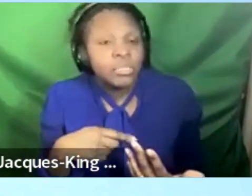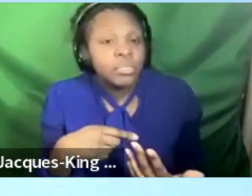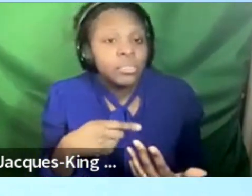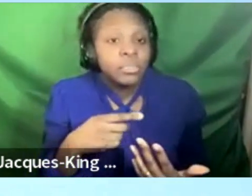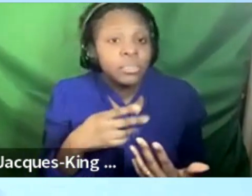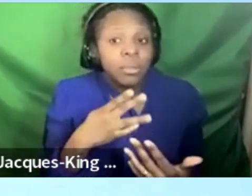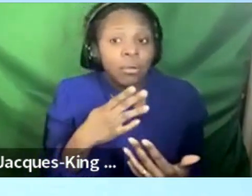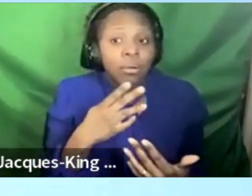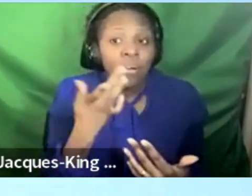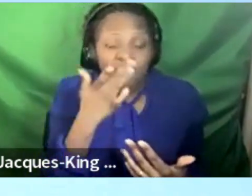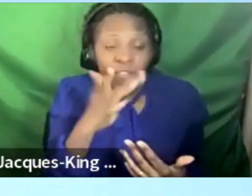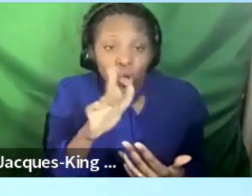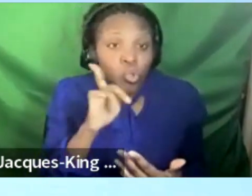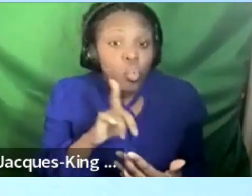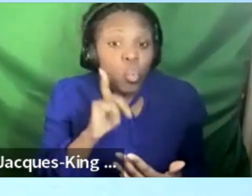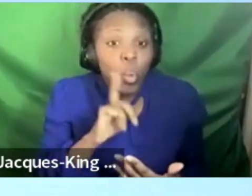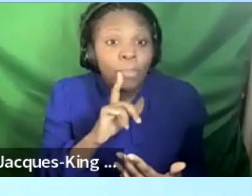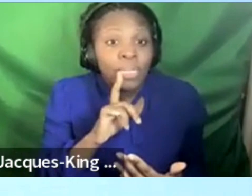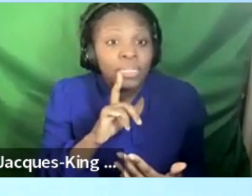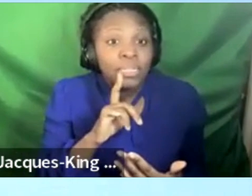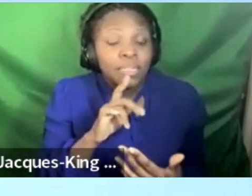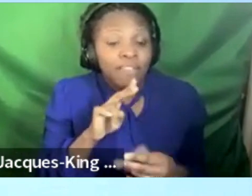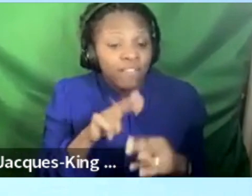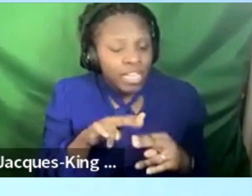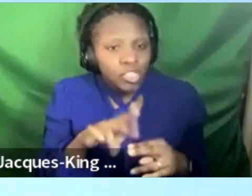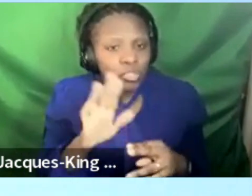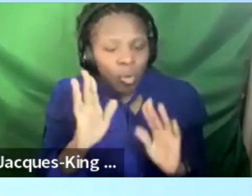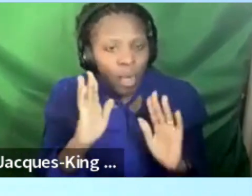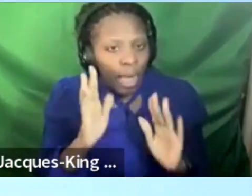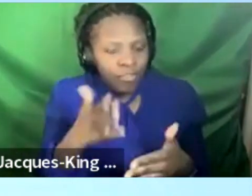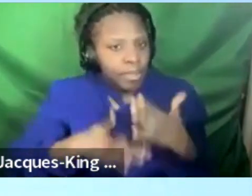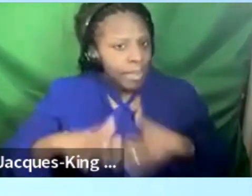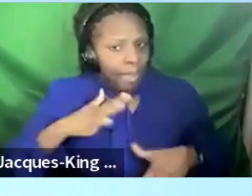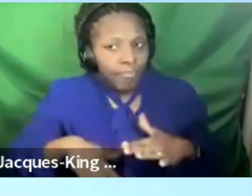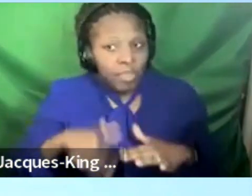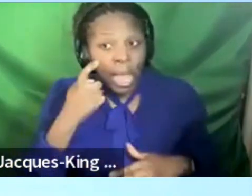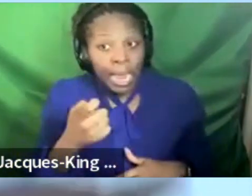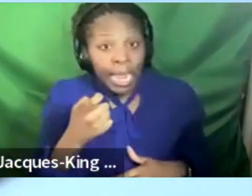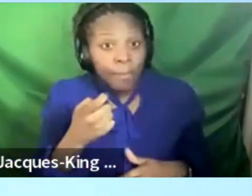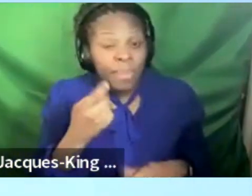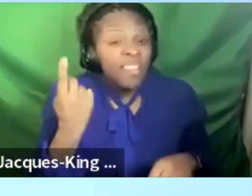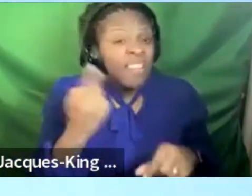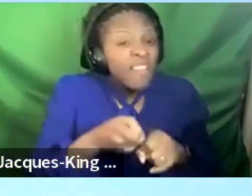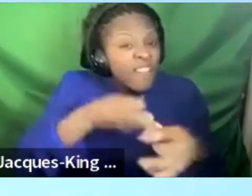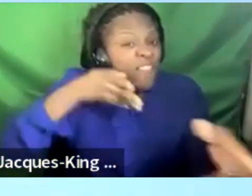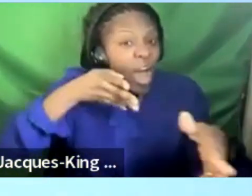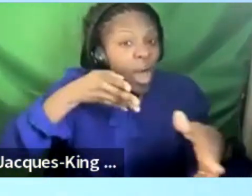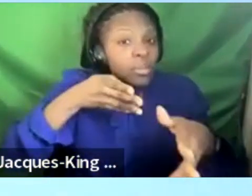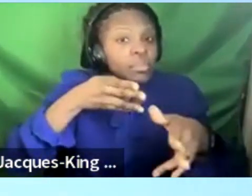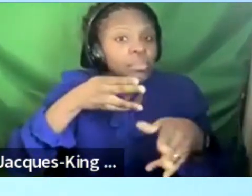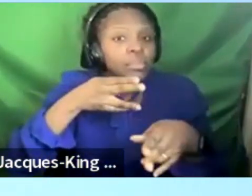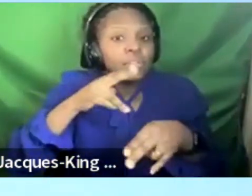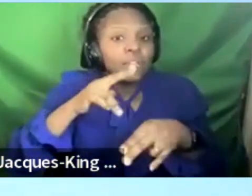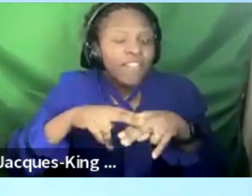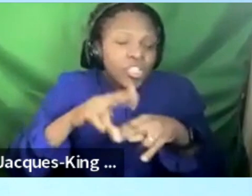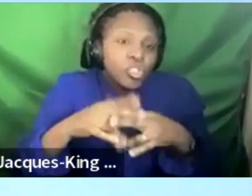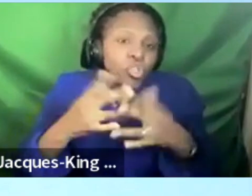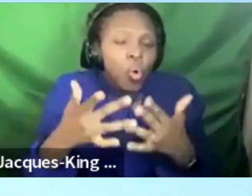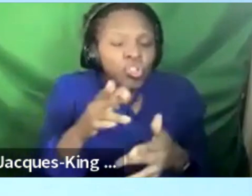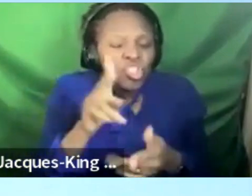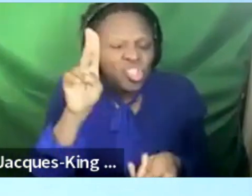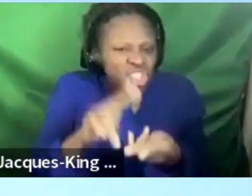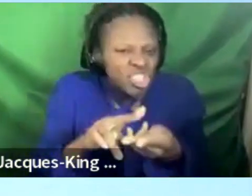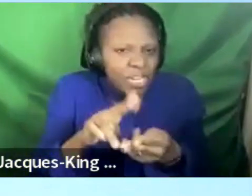And you can play loving Vogue and hating Vogue at the same time, which is what a lot of people go through. Are you with me? It's about context, and you can